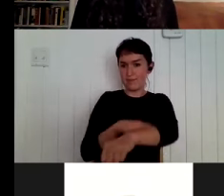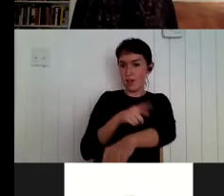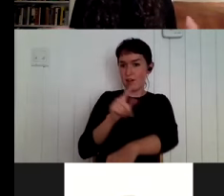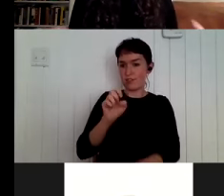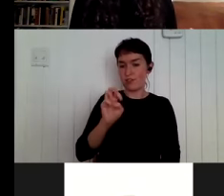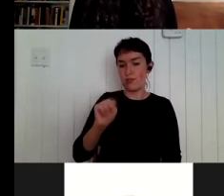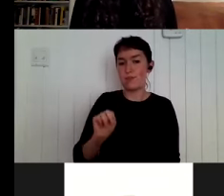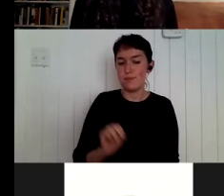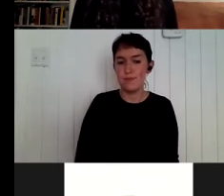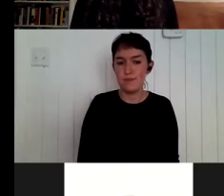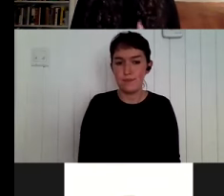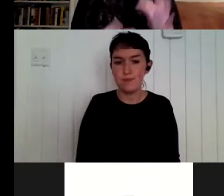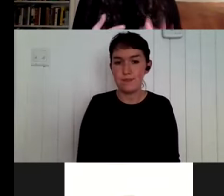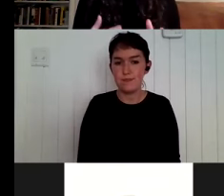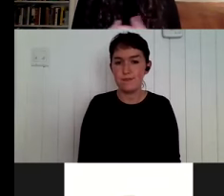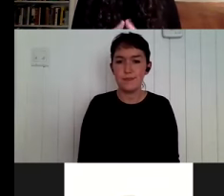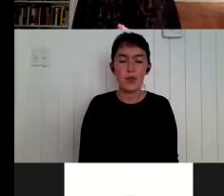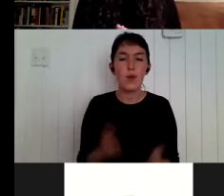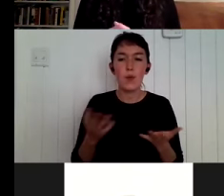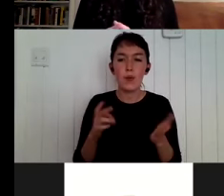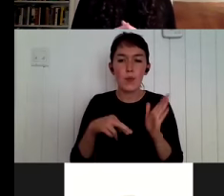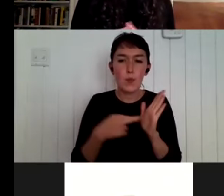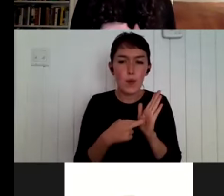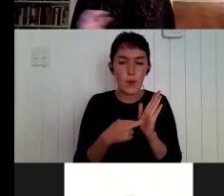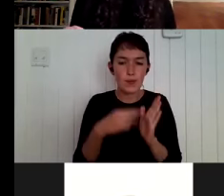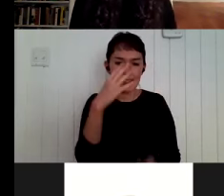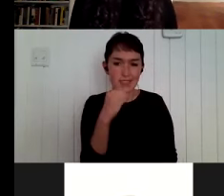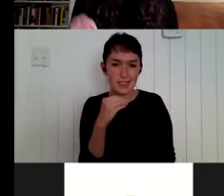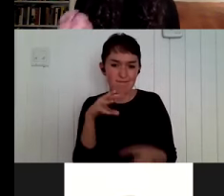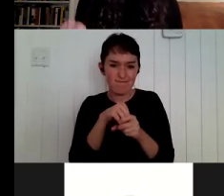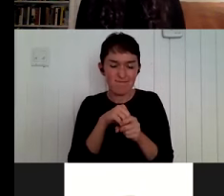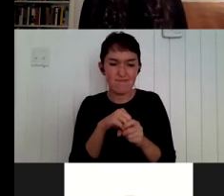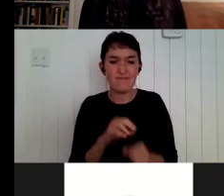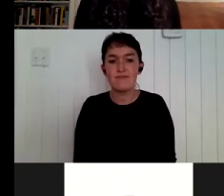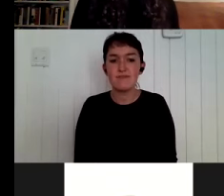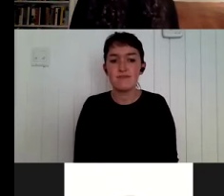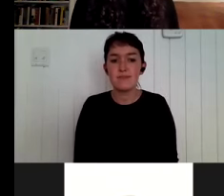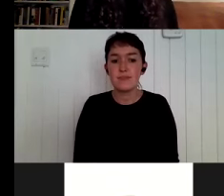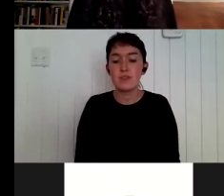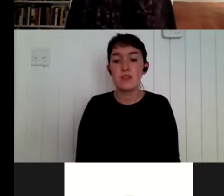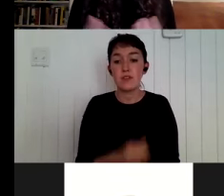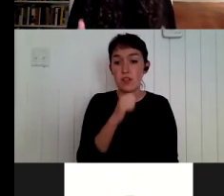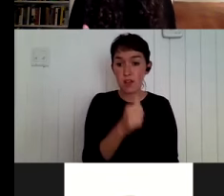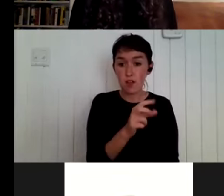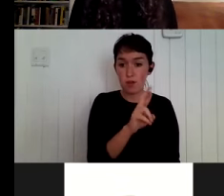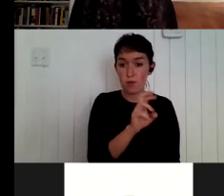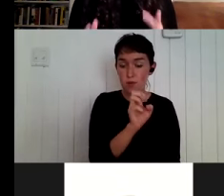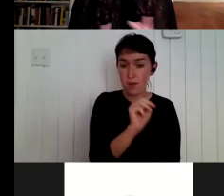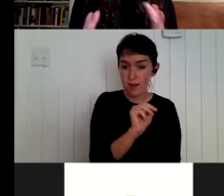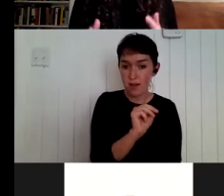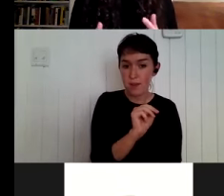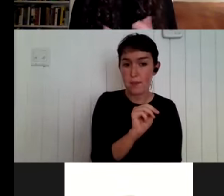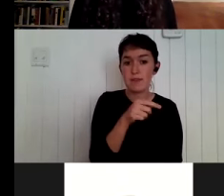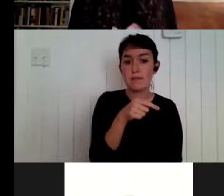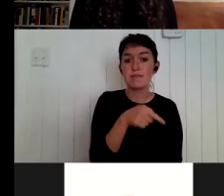So what role does sleep play in this? Well, I started to tell you a little that it's, during these non-REM sleep stages. And if you remember, sleep